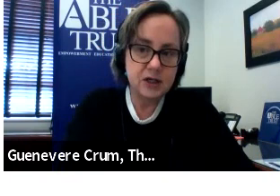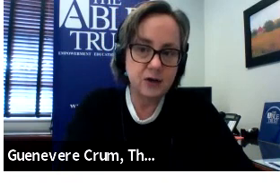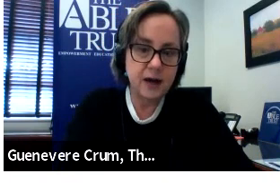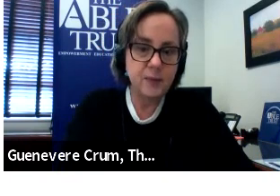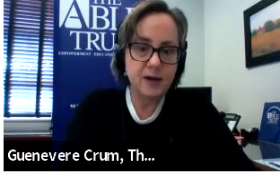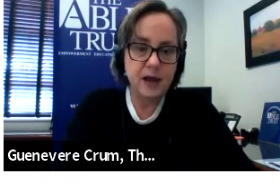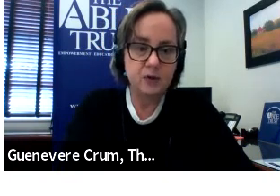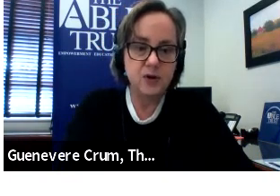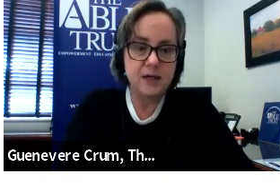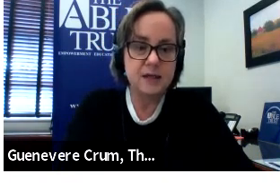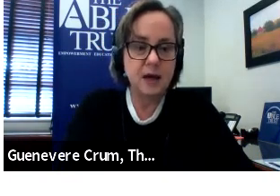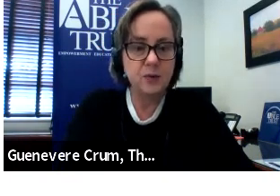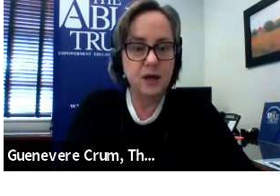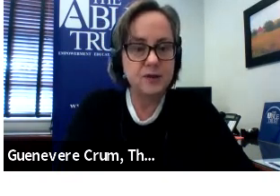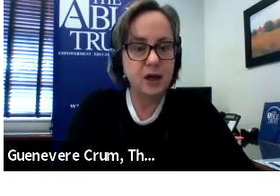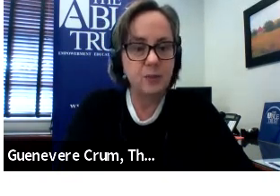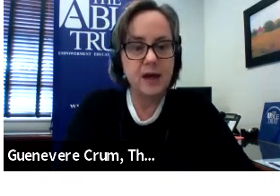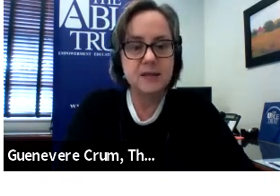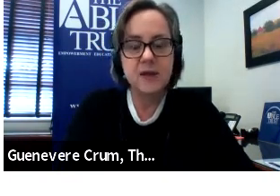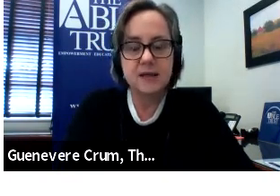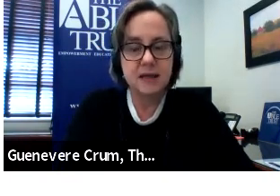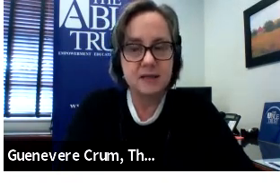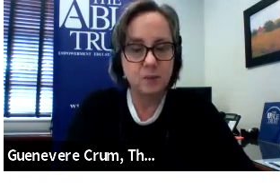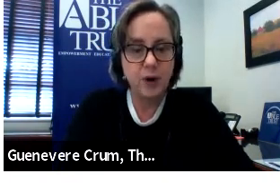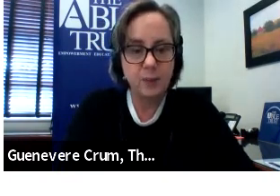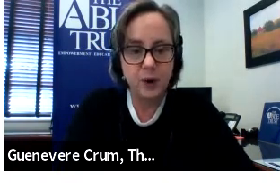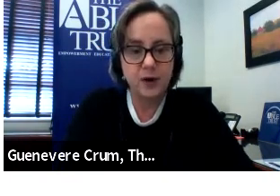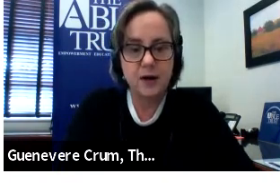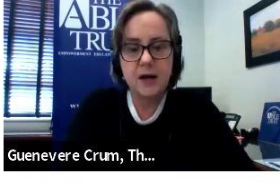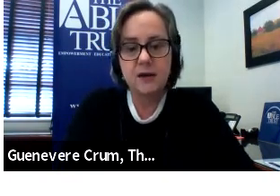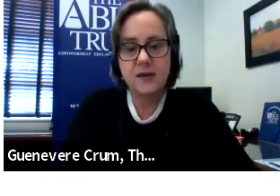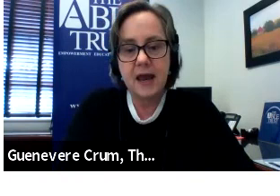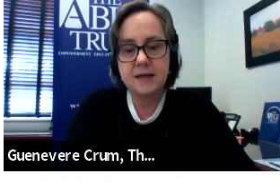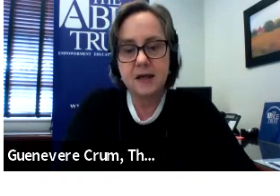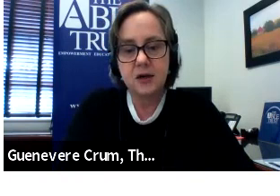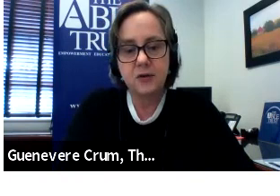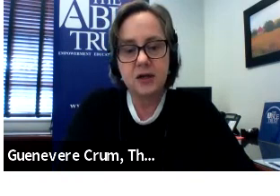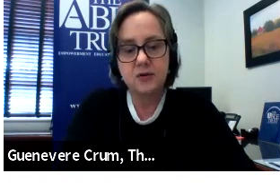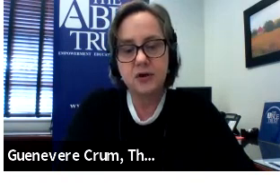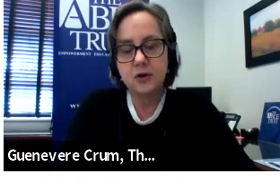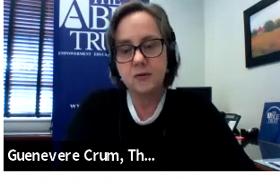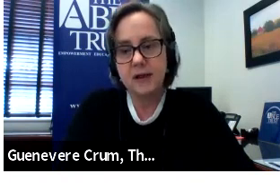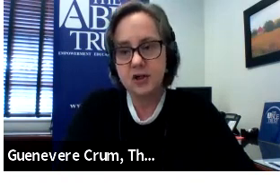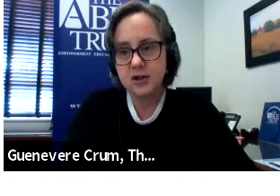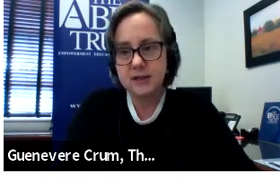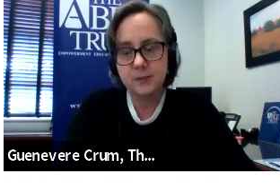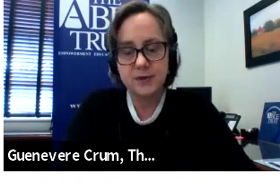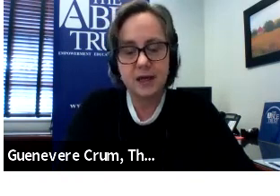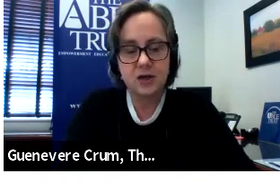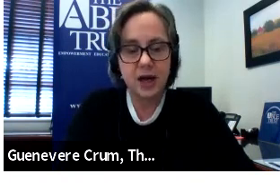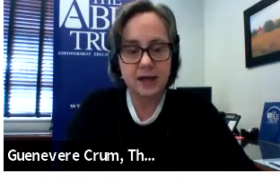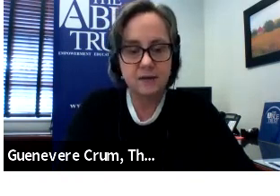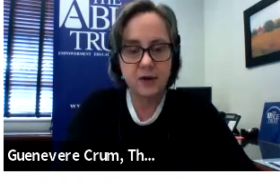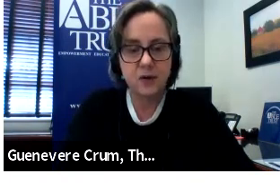for a strategic grant by the ABLE Trust a couple of years ago because of the extensive prep work that they had done to create structure and